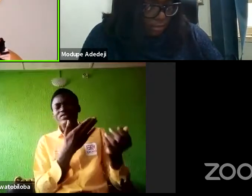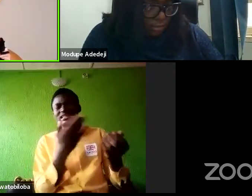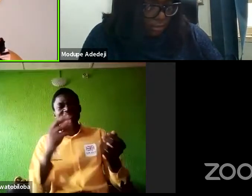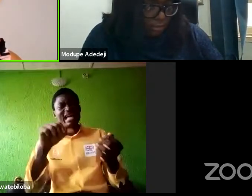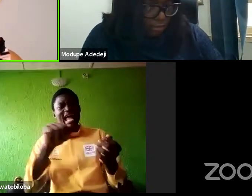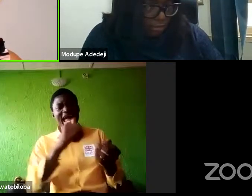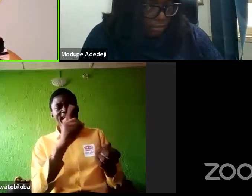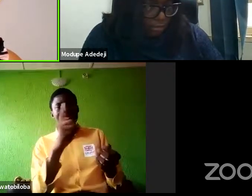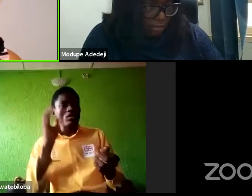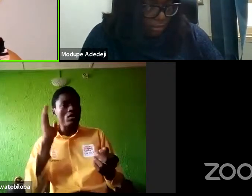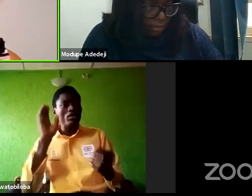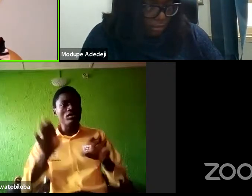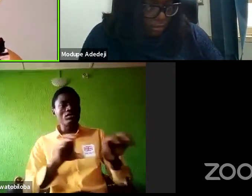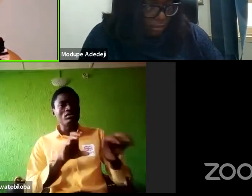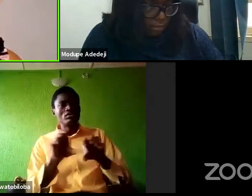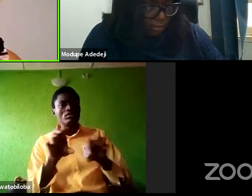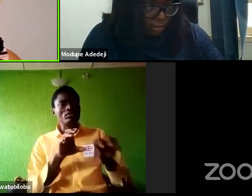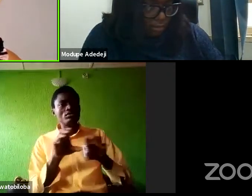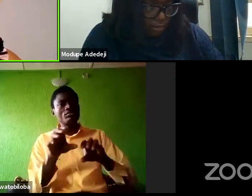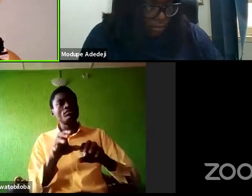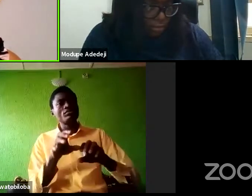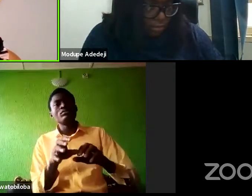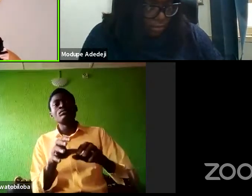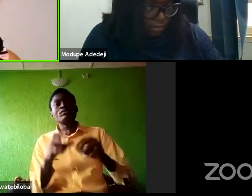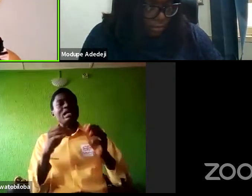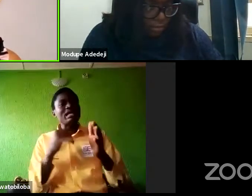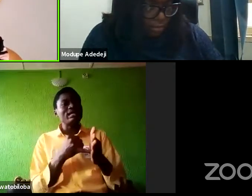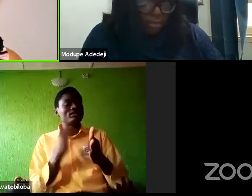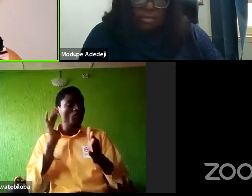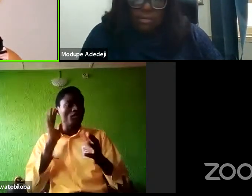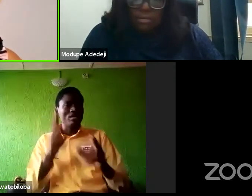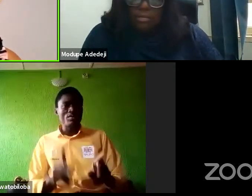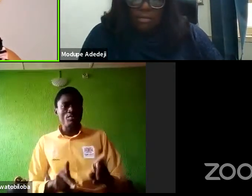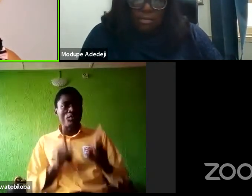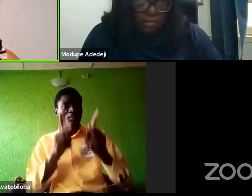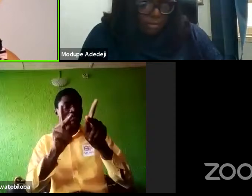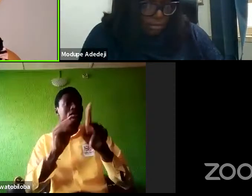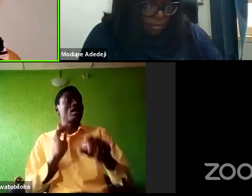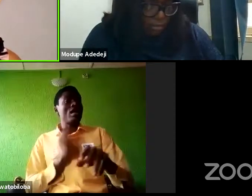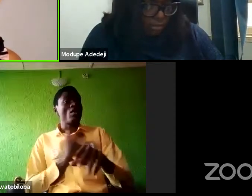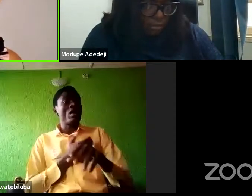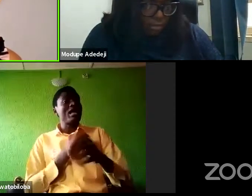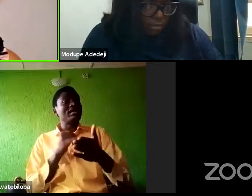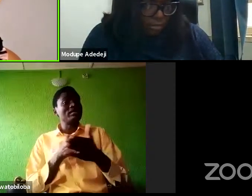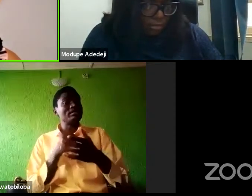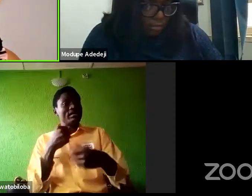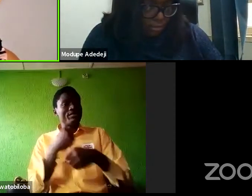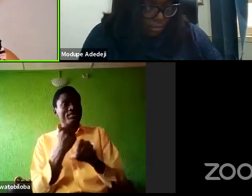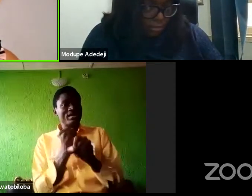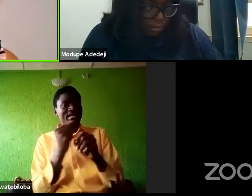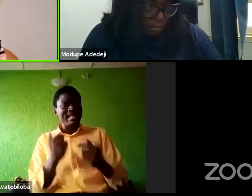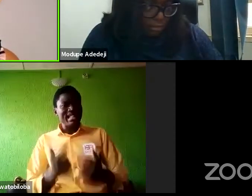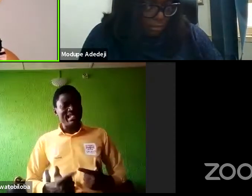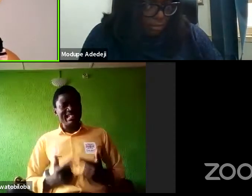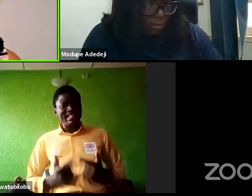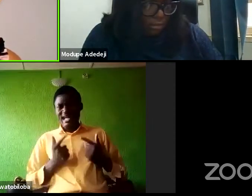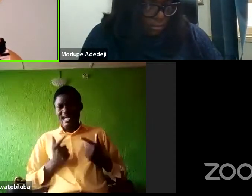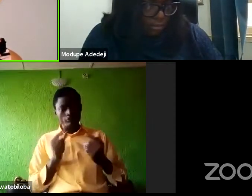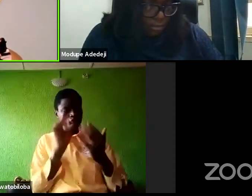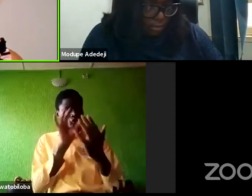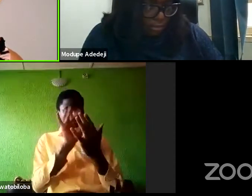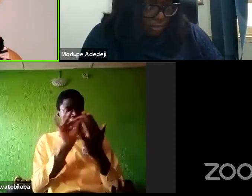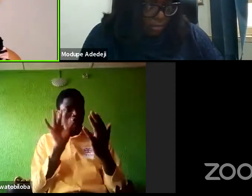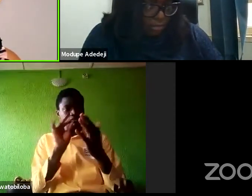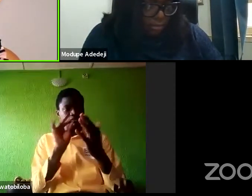for us to intentionally promote our well-being, make lifestyle choices that promote our wellness. She said it over and